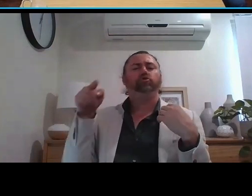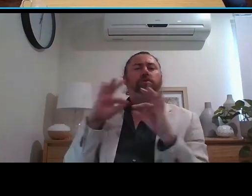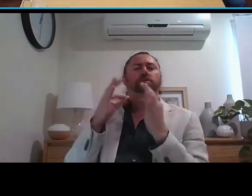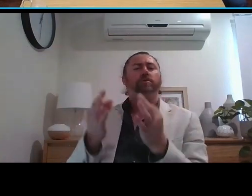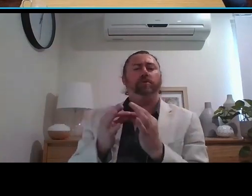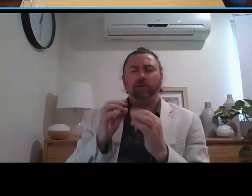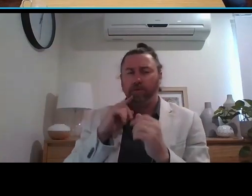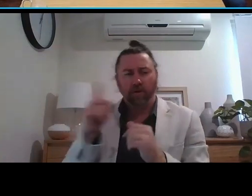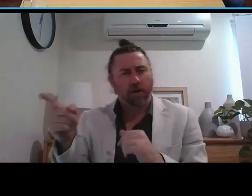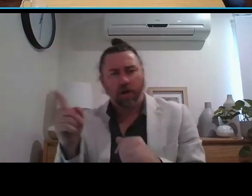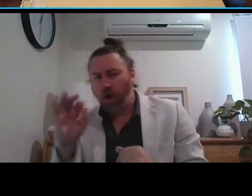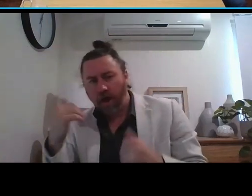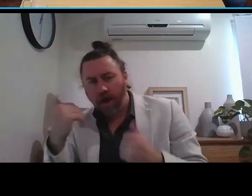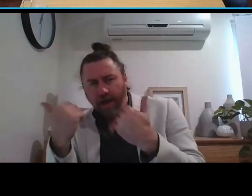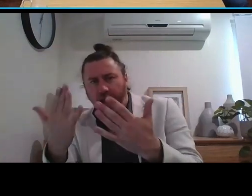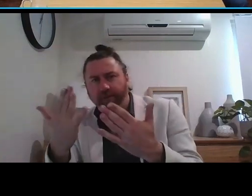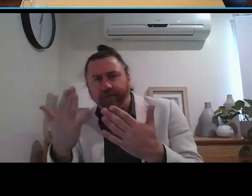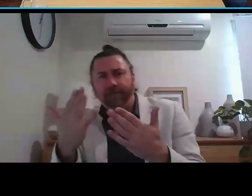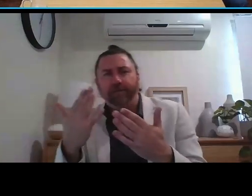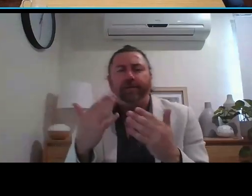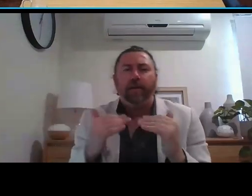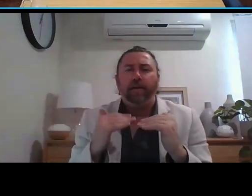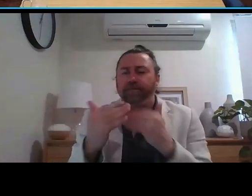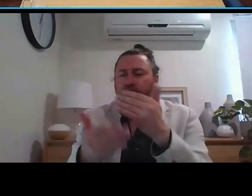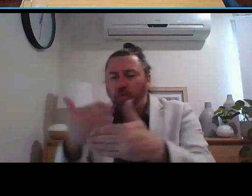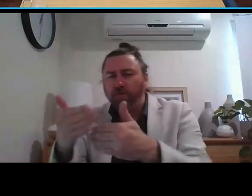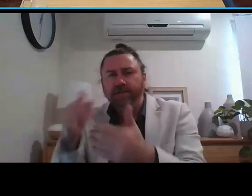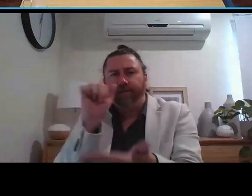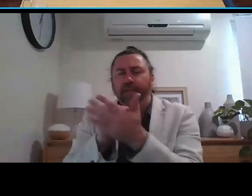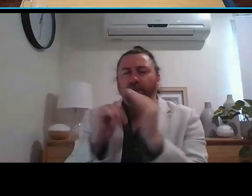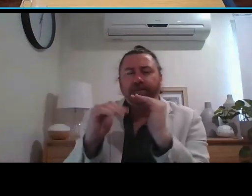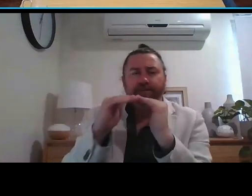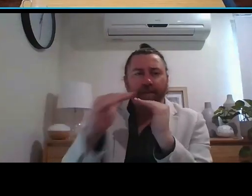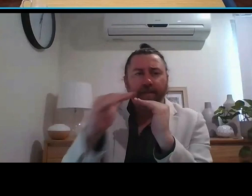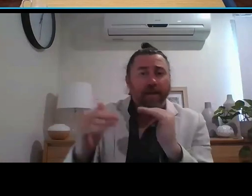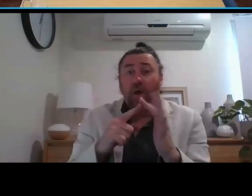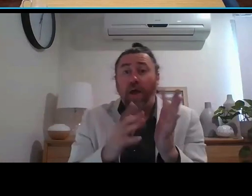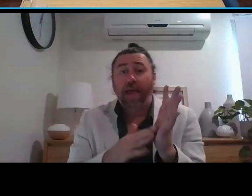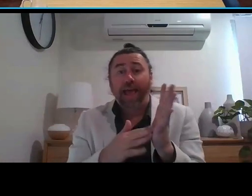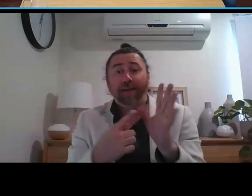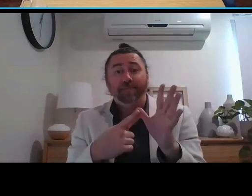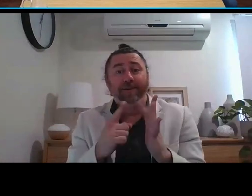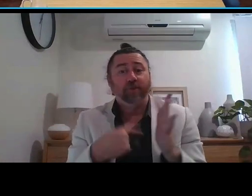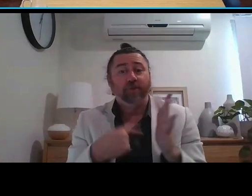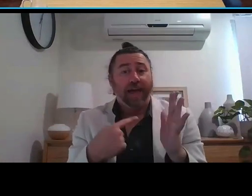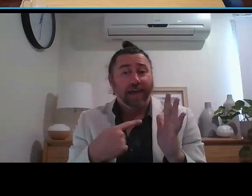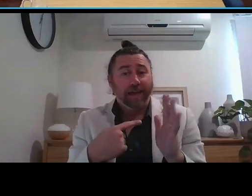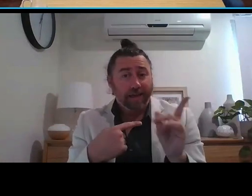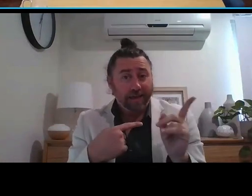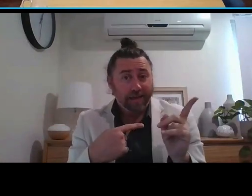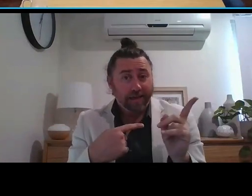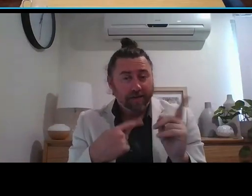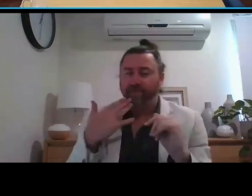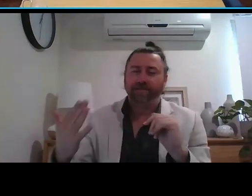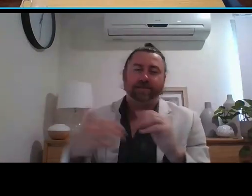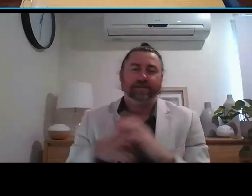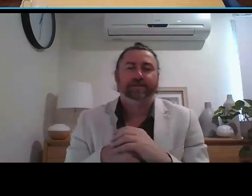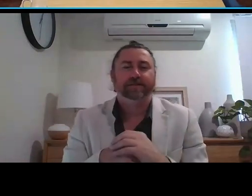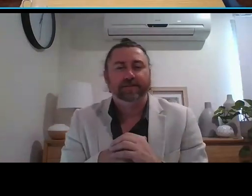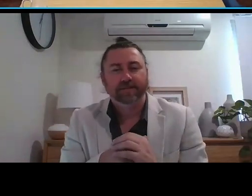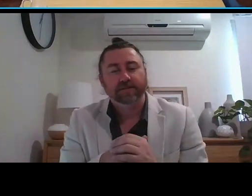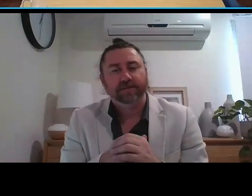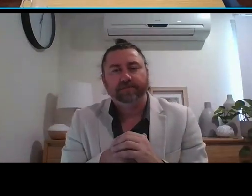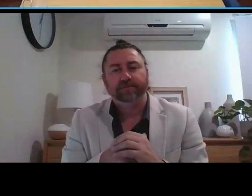afford providers procedural fairness. Emma J, I might hand that one over to you. Thanks, Josh. So I